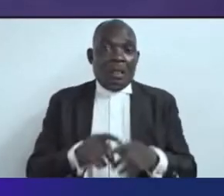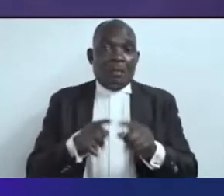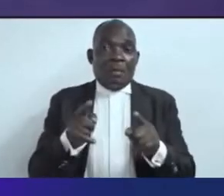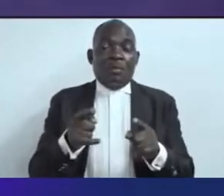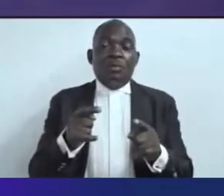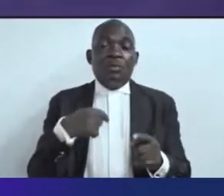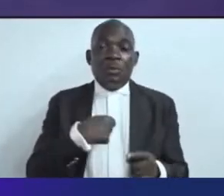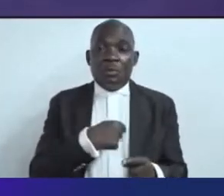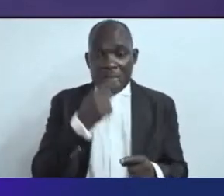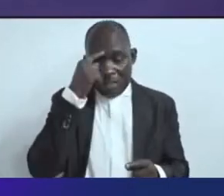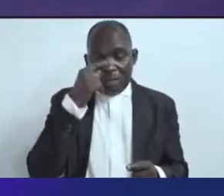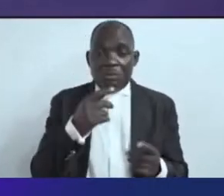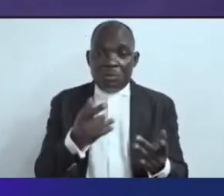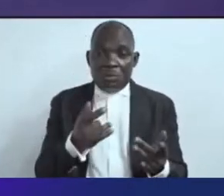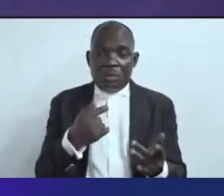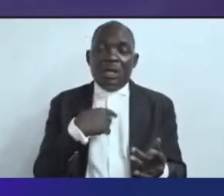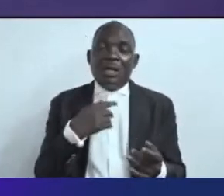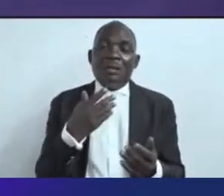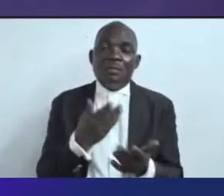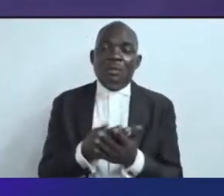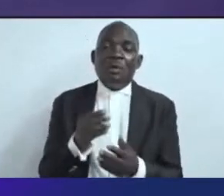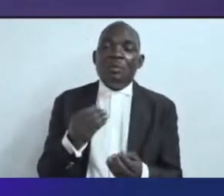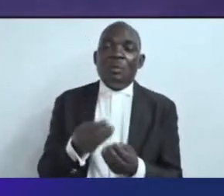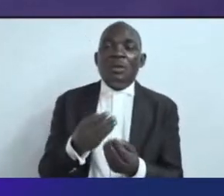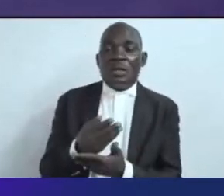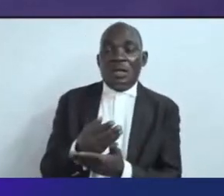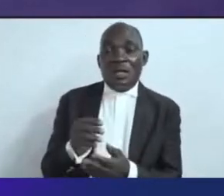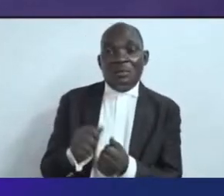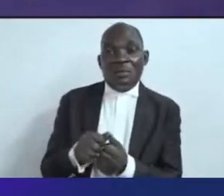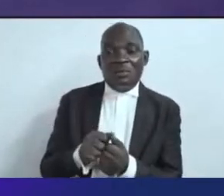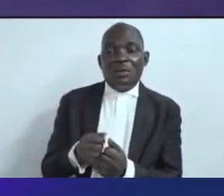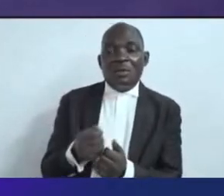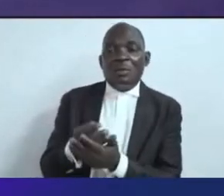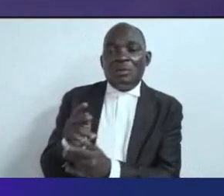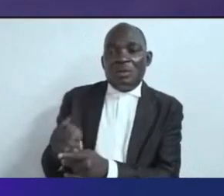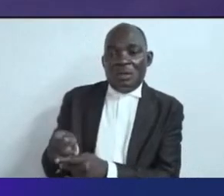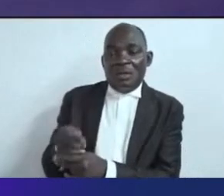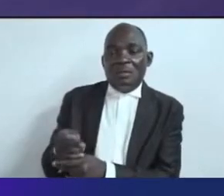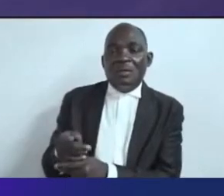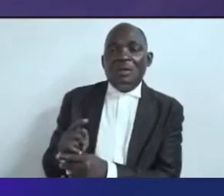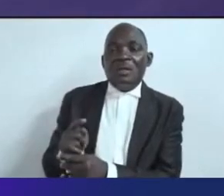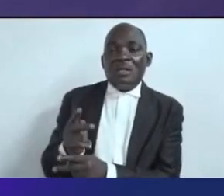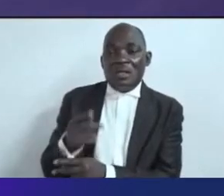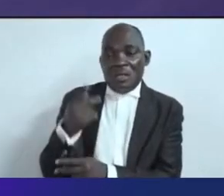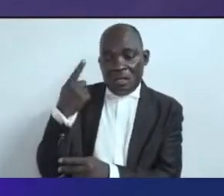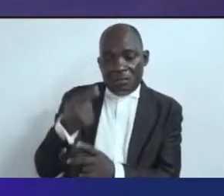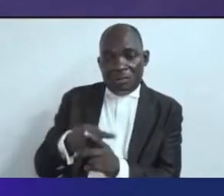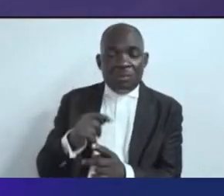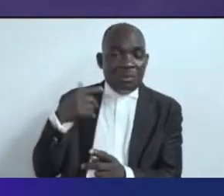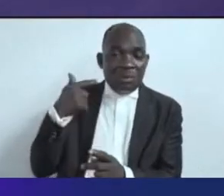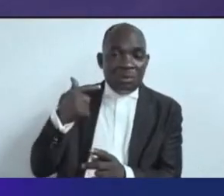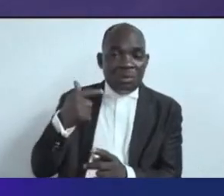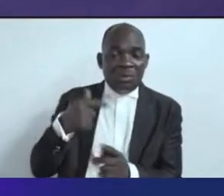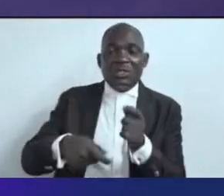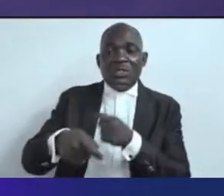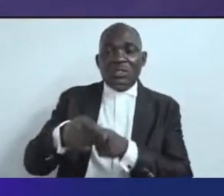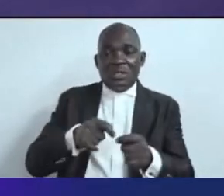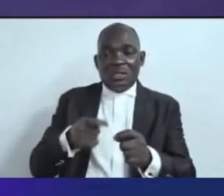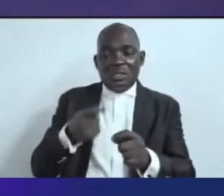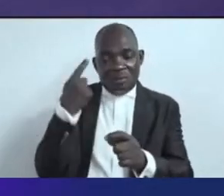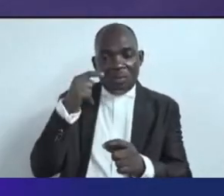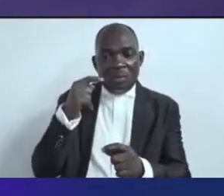we think that we have enough in terms of reserve flows from our gold